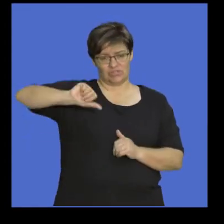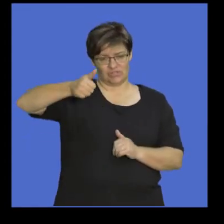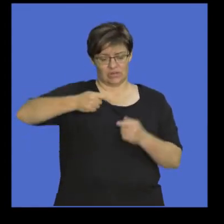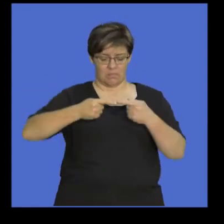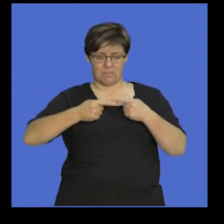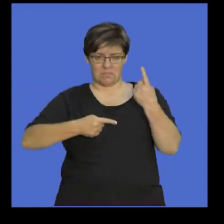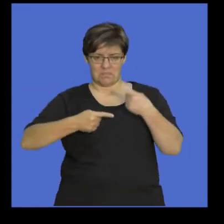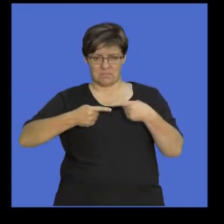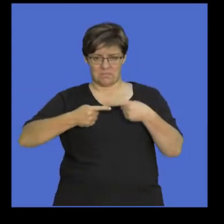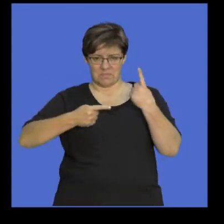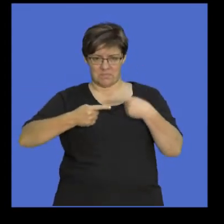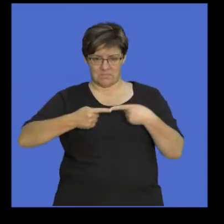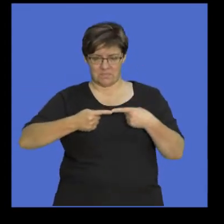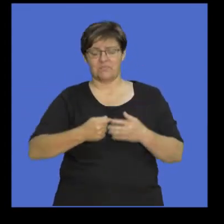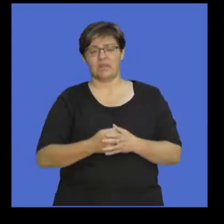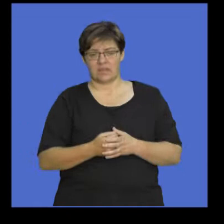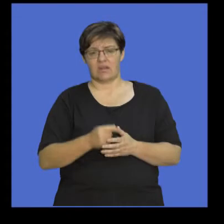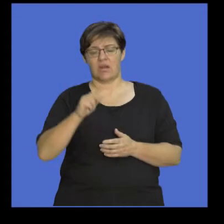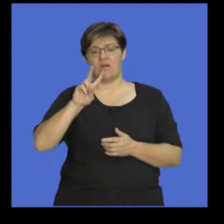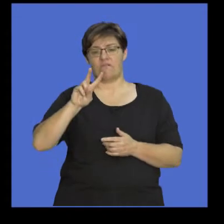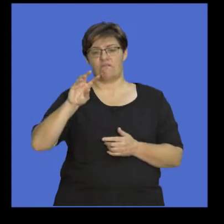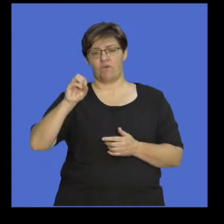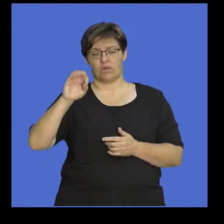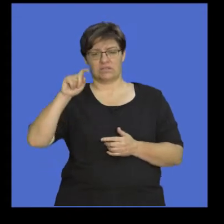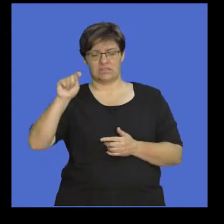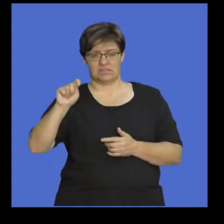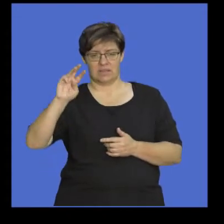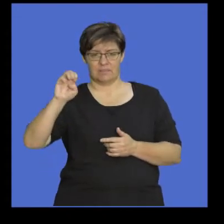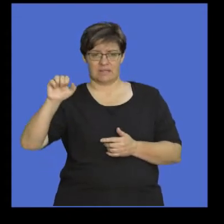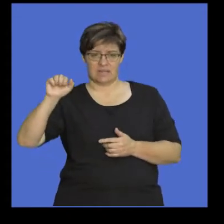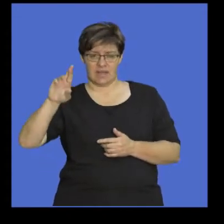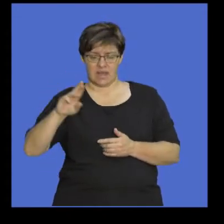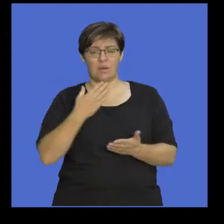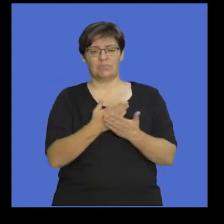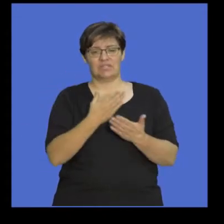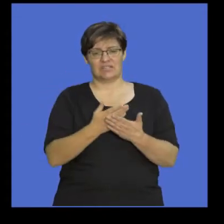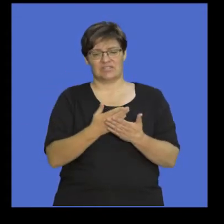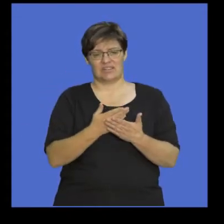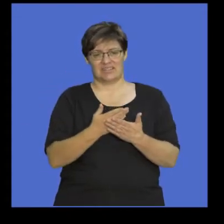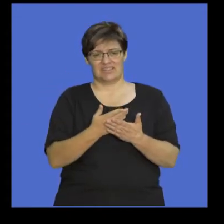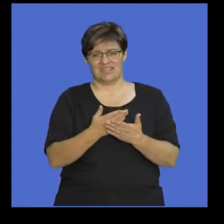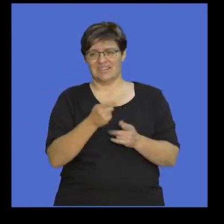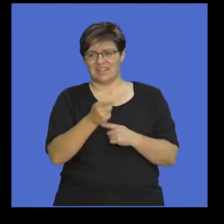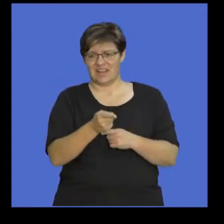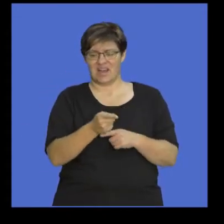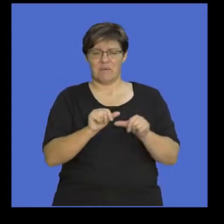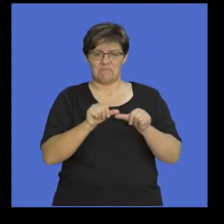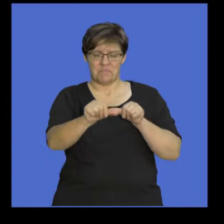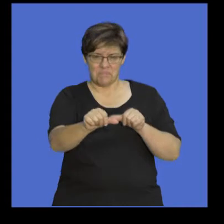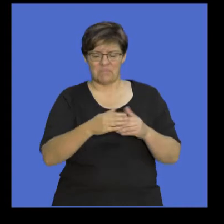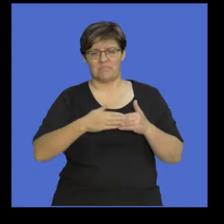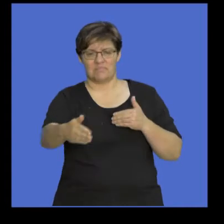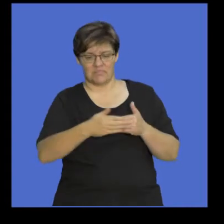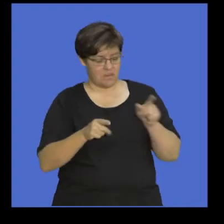the switch to complete or break the circuit. We also know that a voltmeter measures potential difference between 2